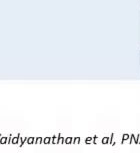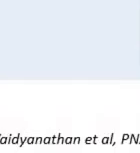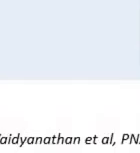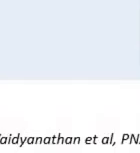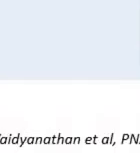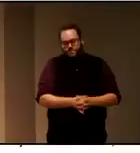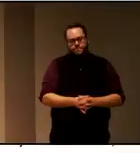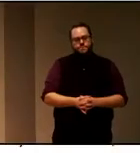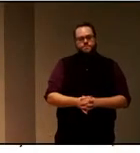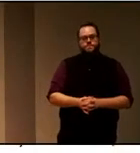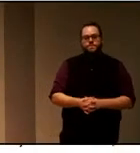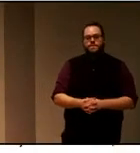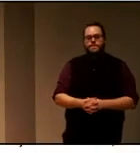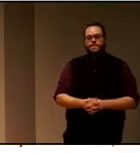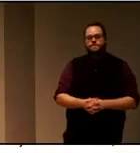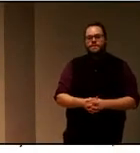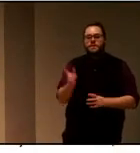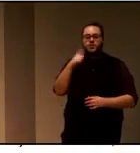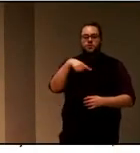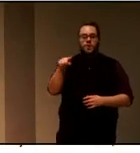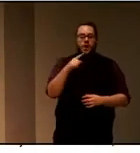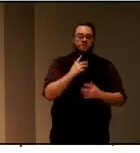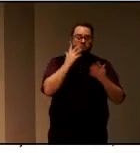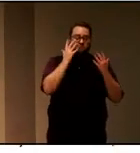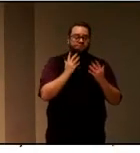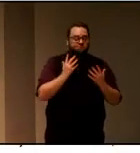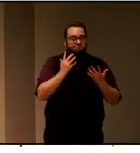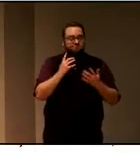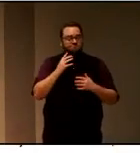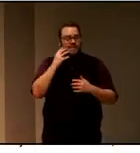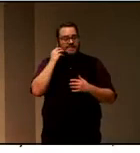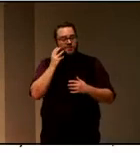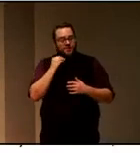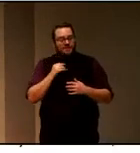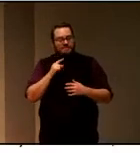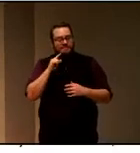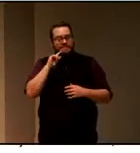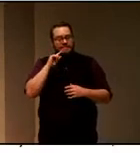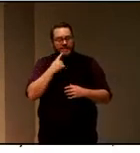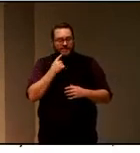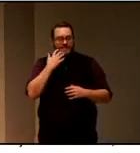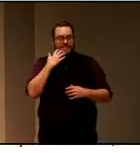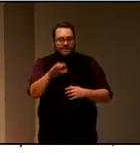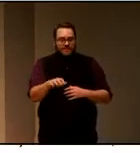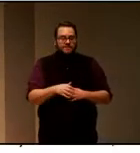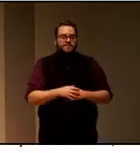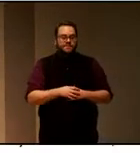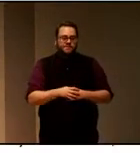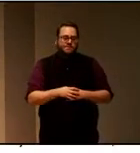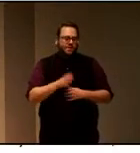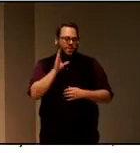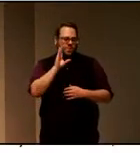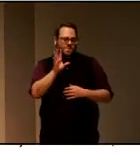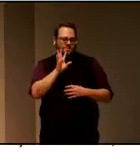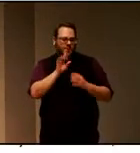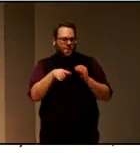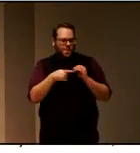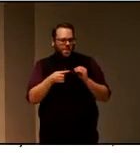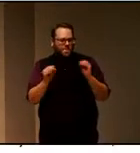You guys have, unfortunately, experienced significant heat, which I'll talk about in a